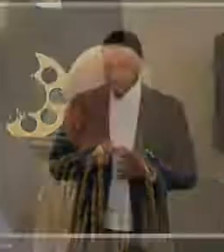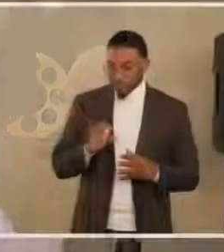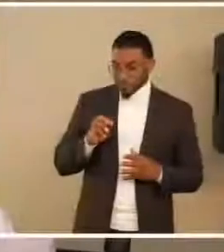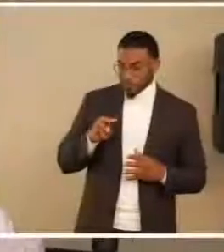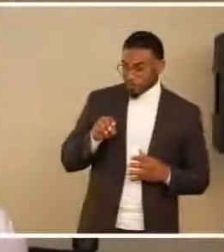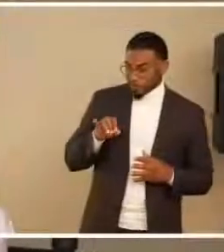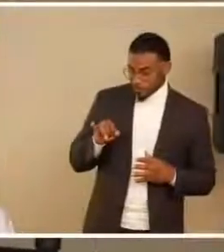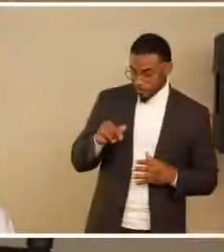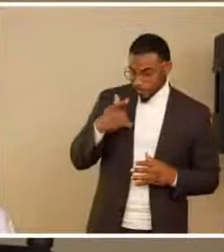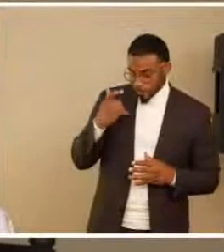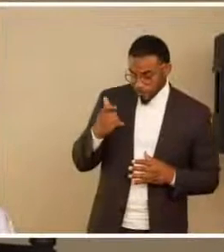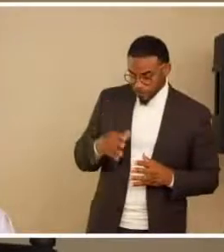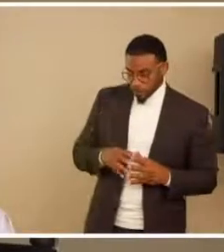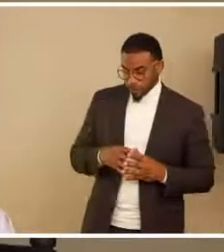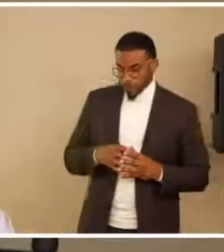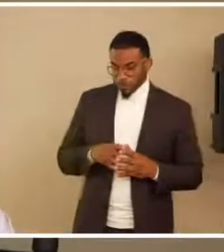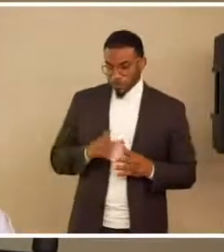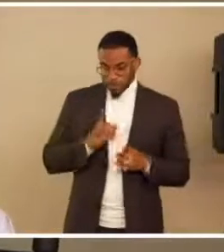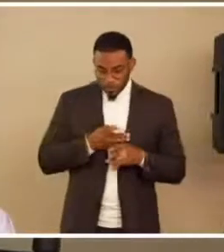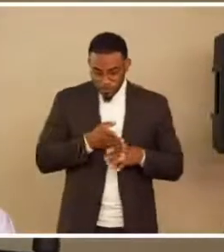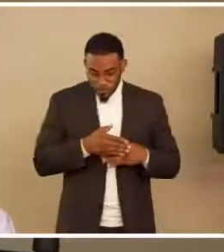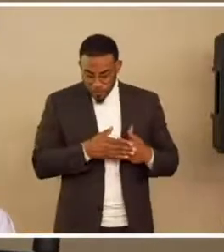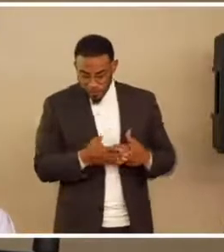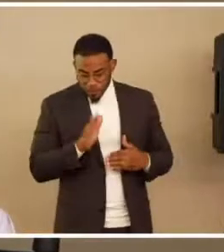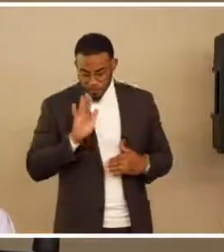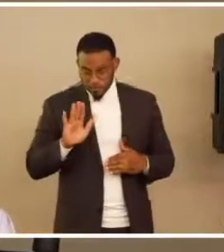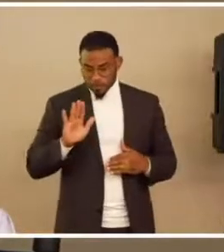Omar Sy, because right after